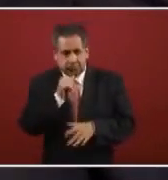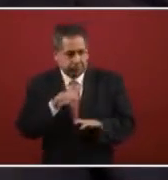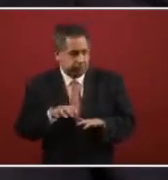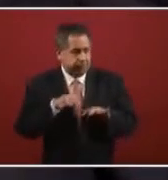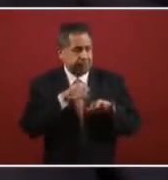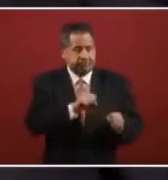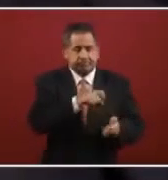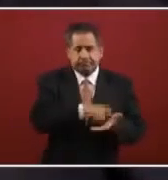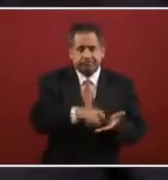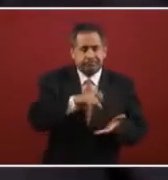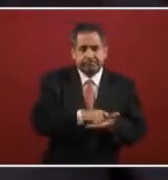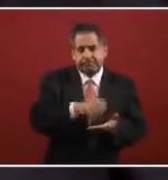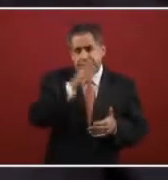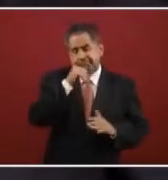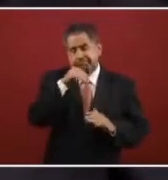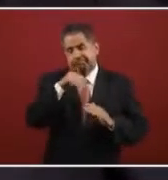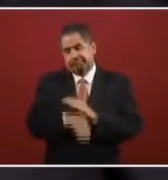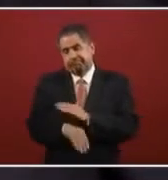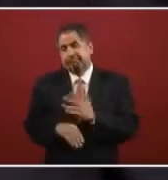power,